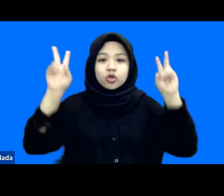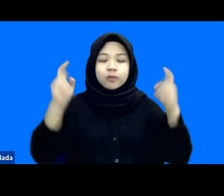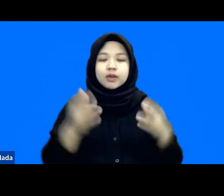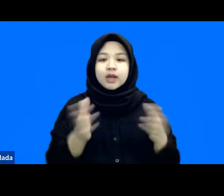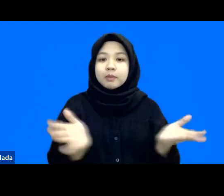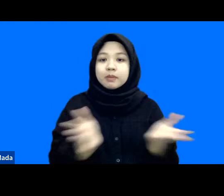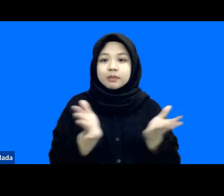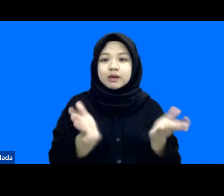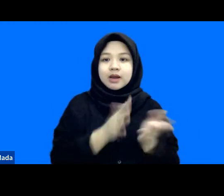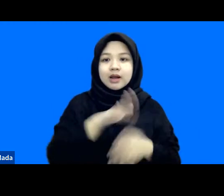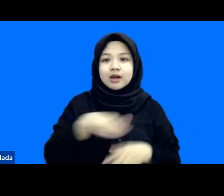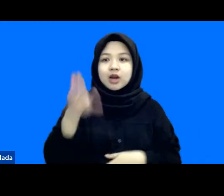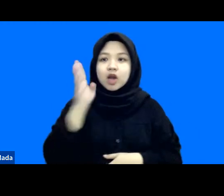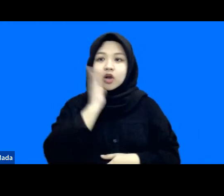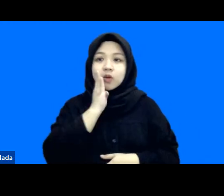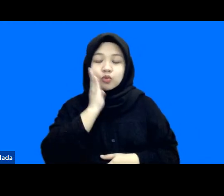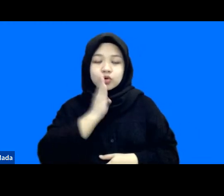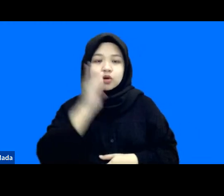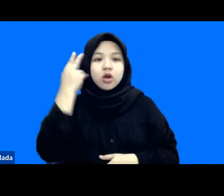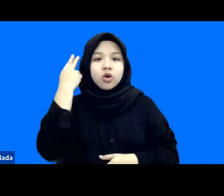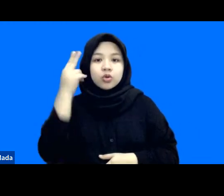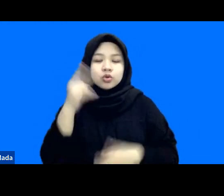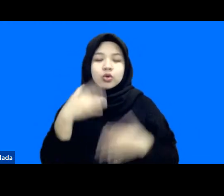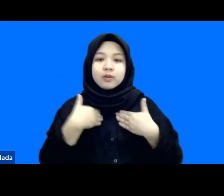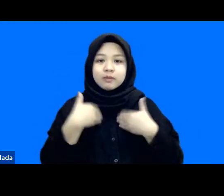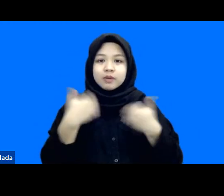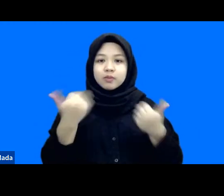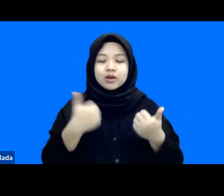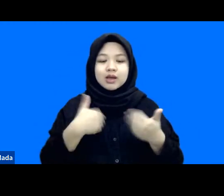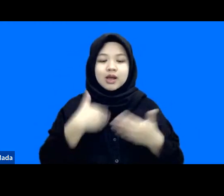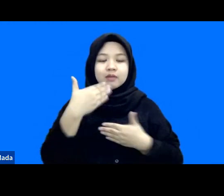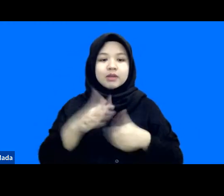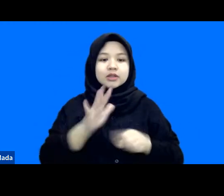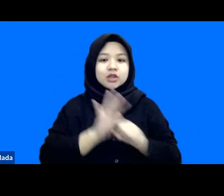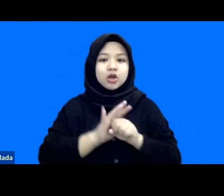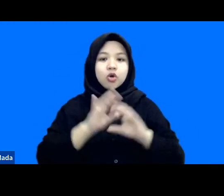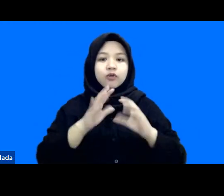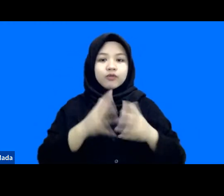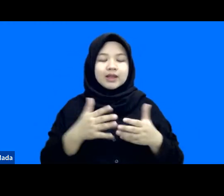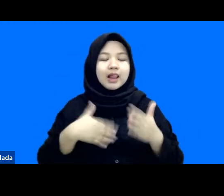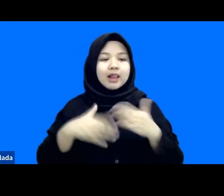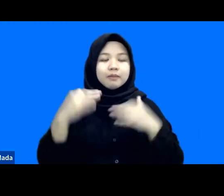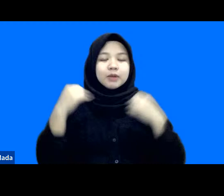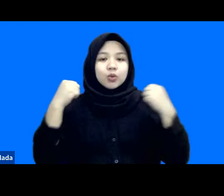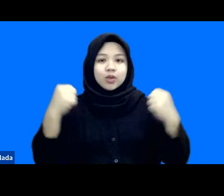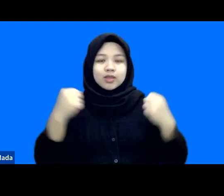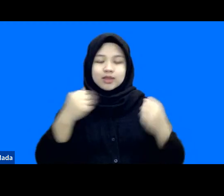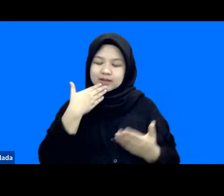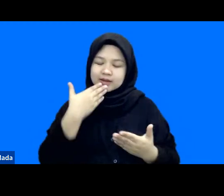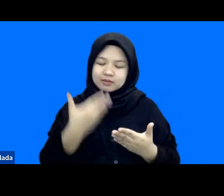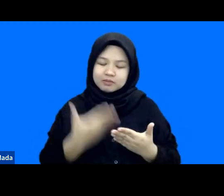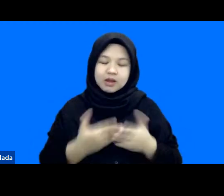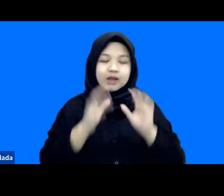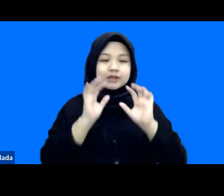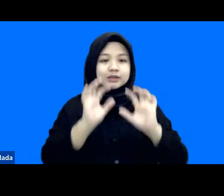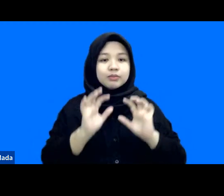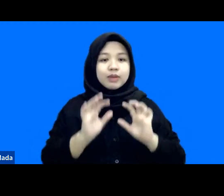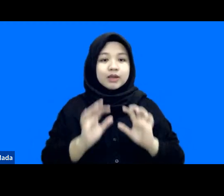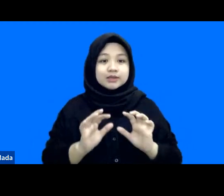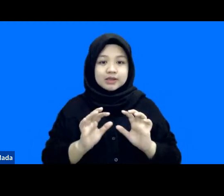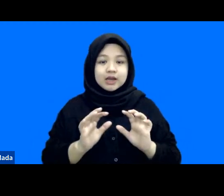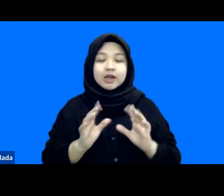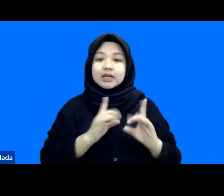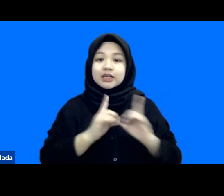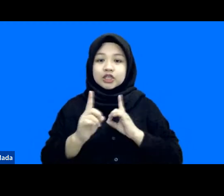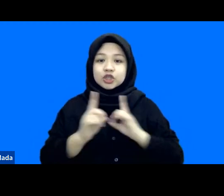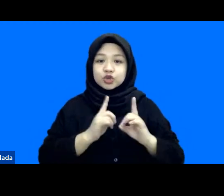stronger post-COVID recovery. Once again, thank you very much for today's very insightful discussions. Thank you also